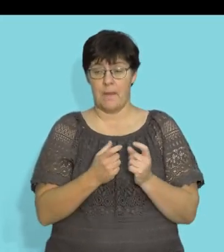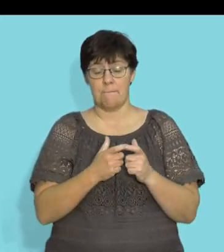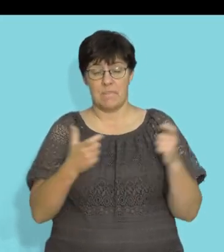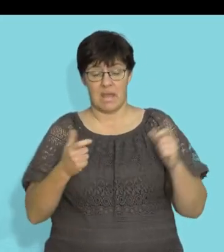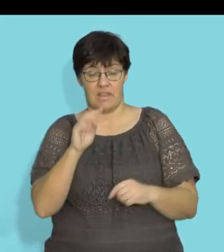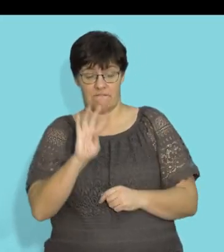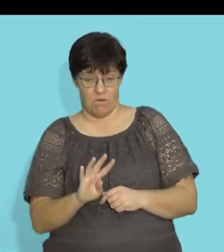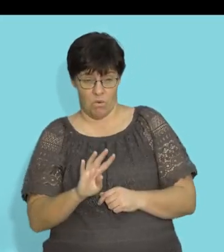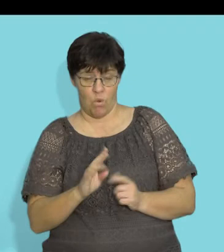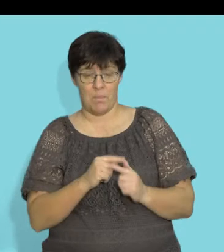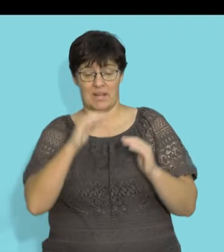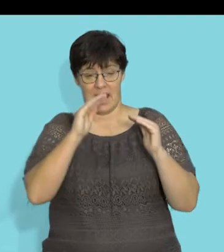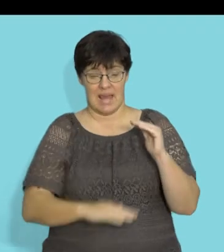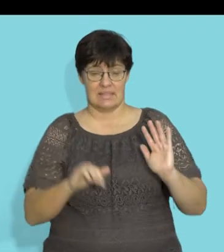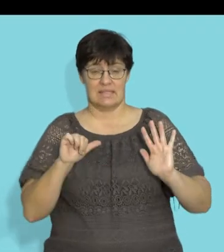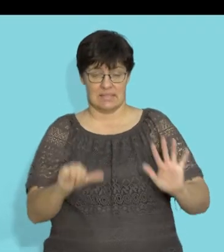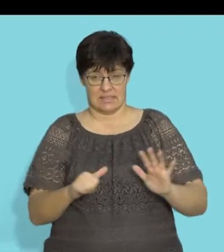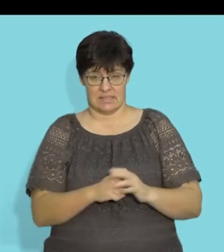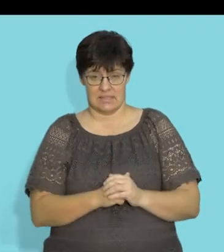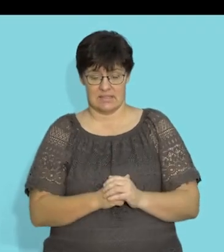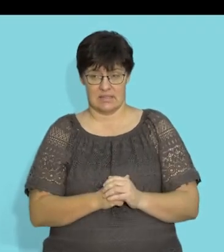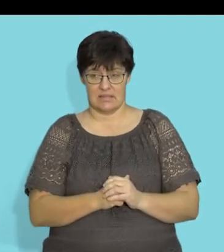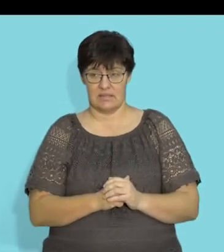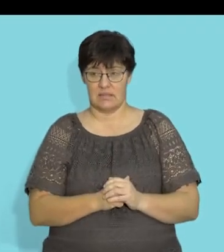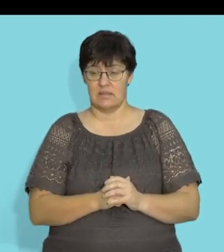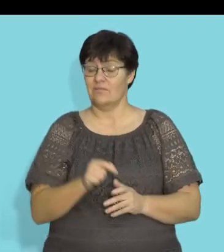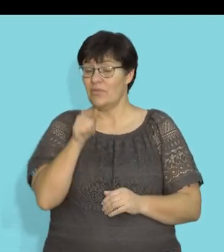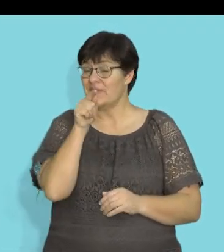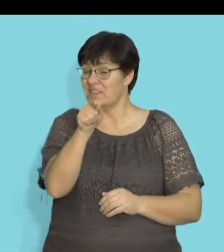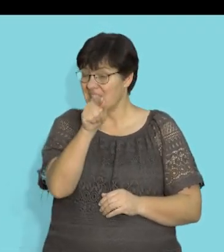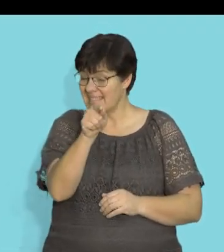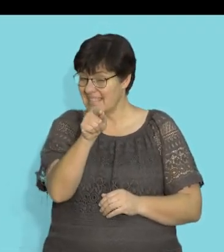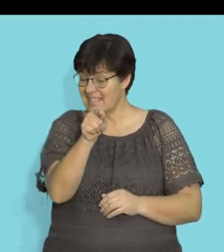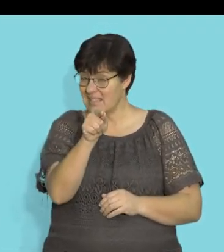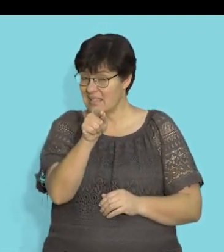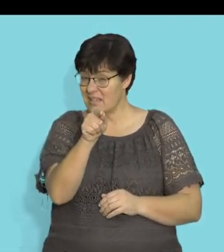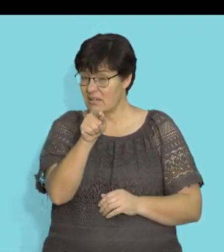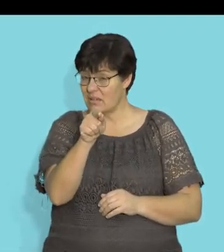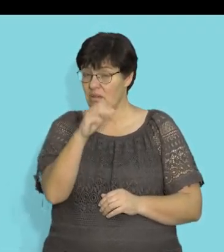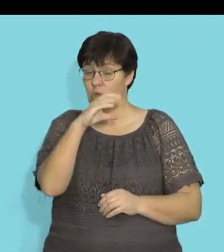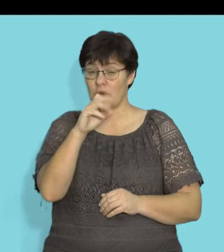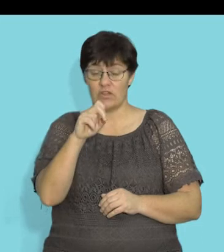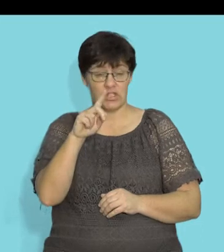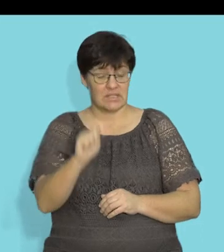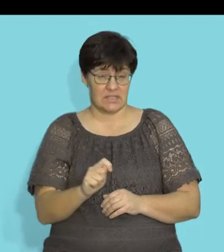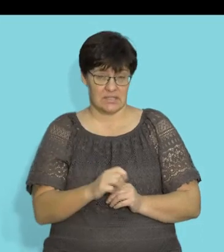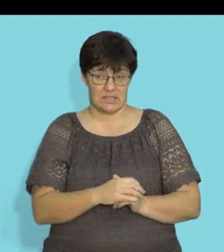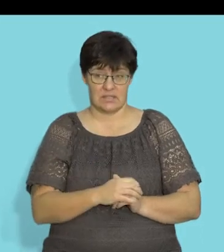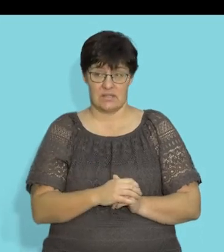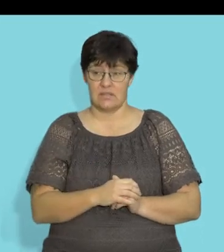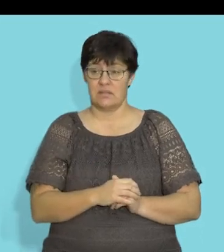than 4 but less than 6. So that means for this series to actually be